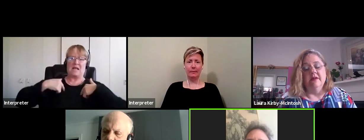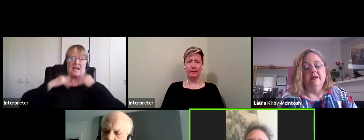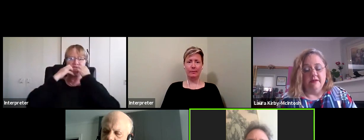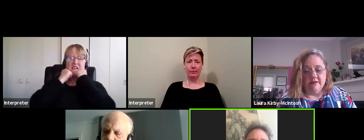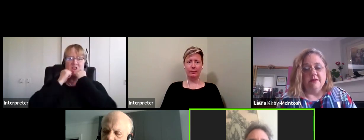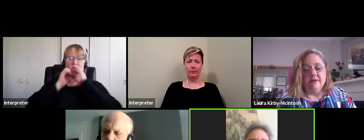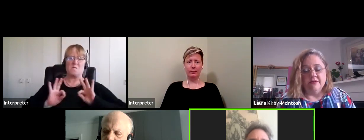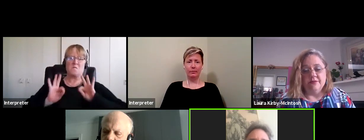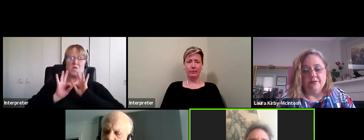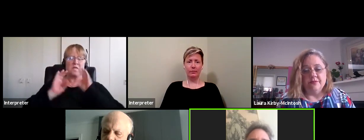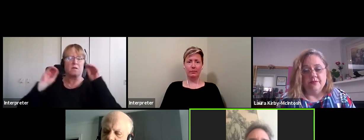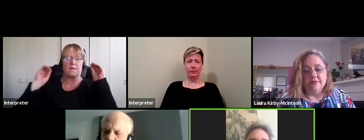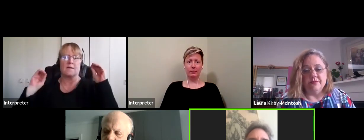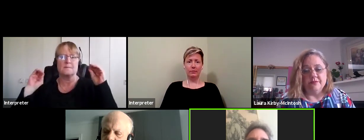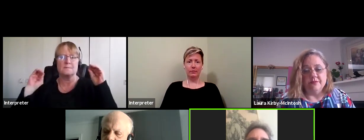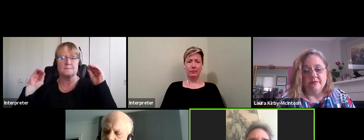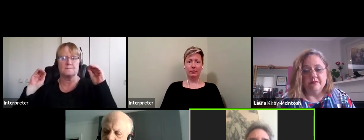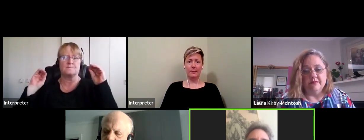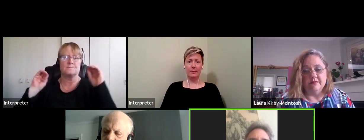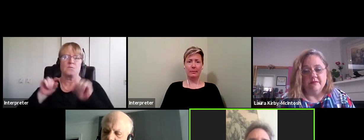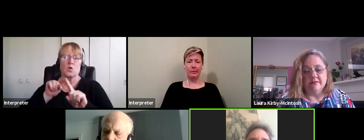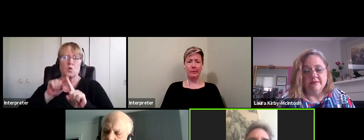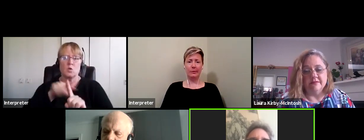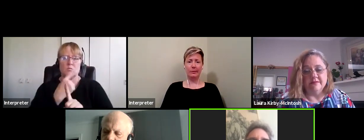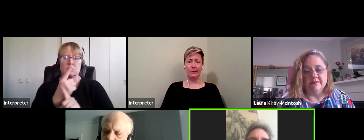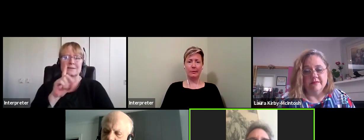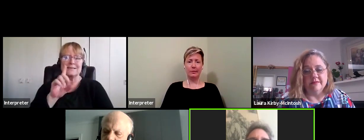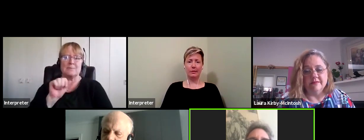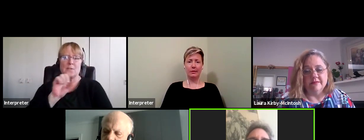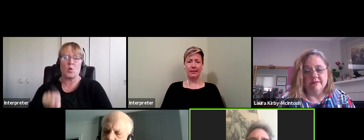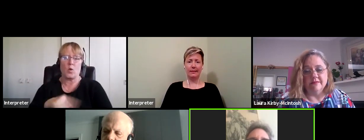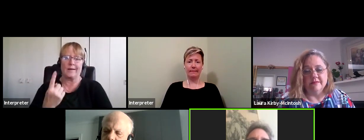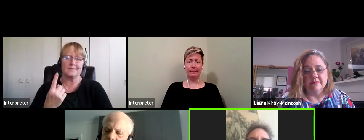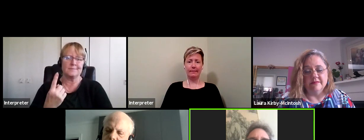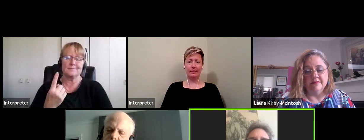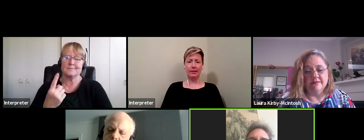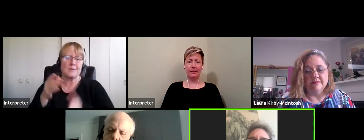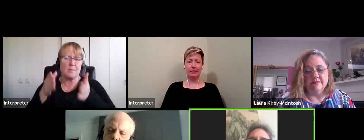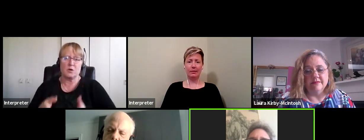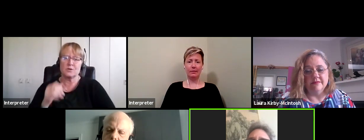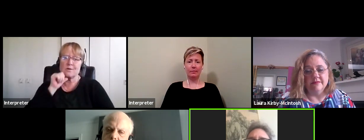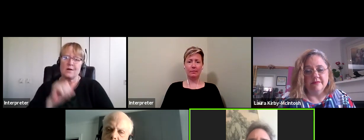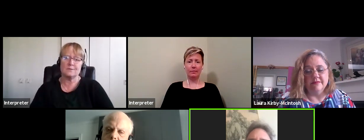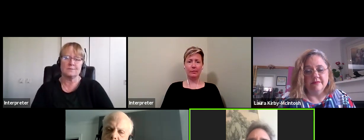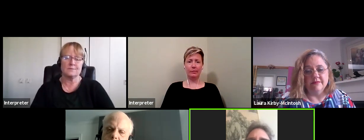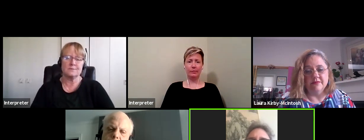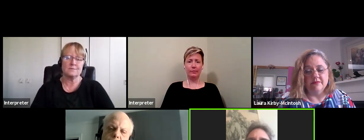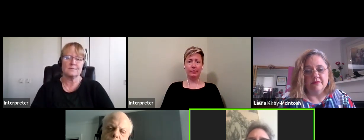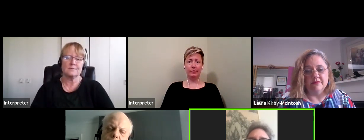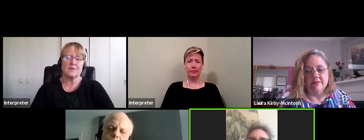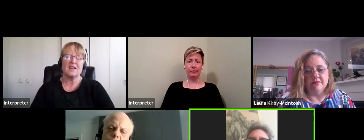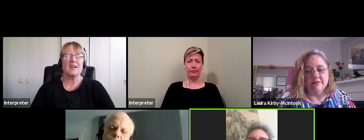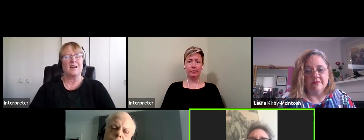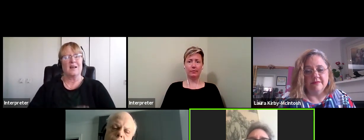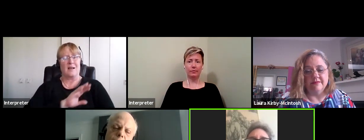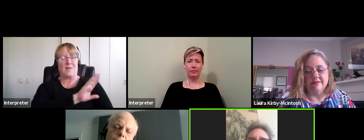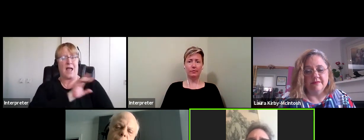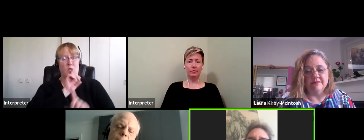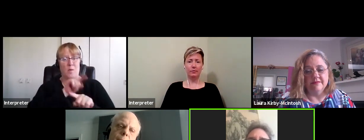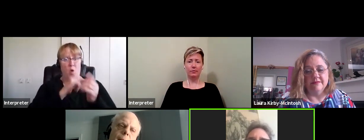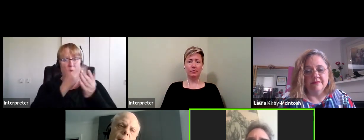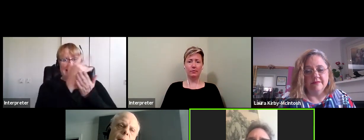that they're not seen as more than their disability. And what they said in that report, in a whole bunch of ways, was when